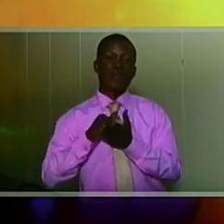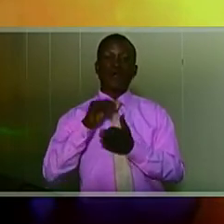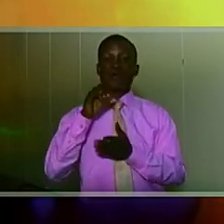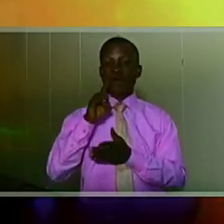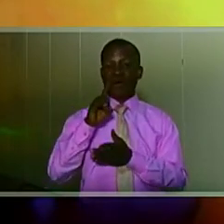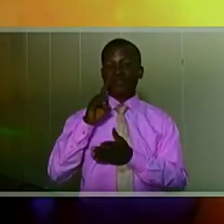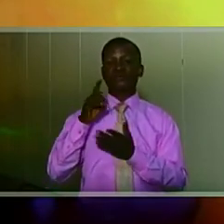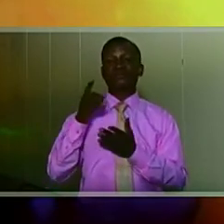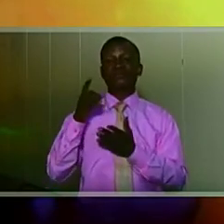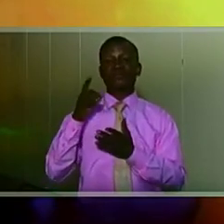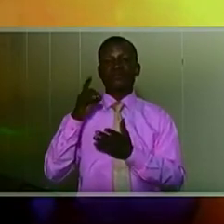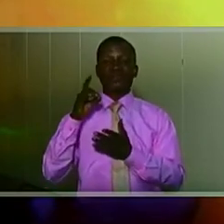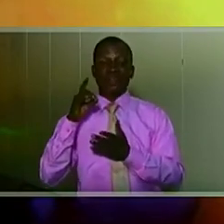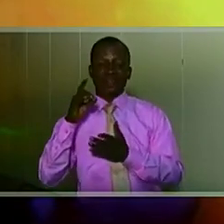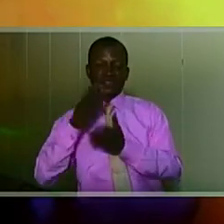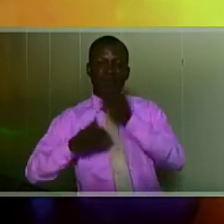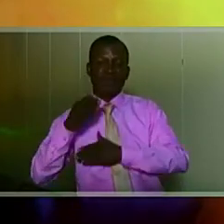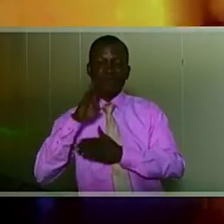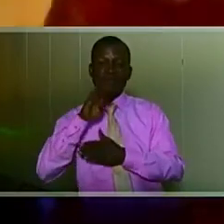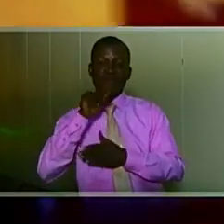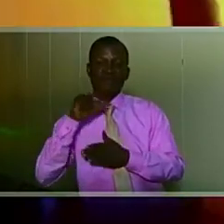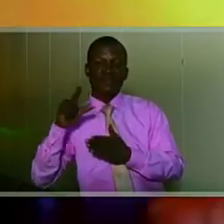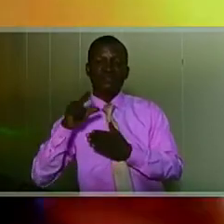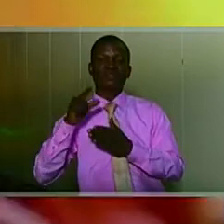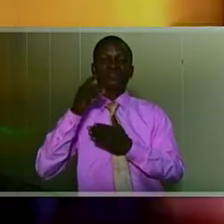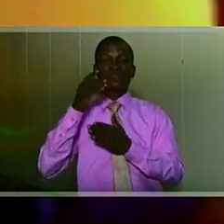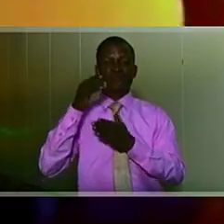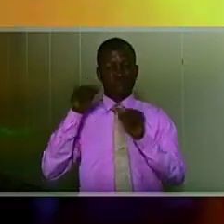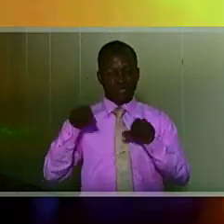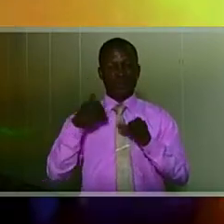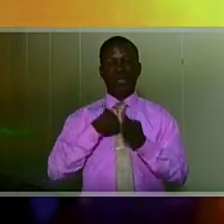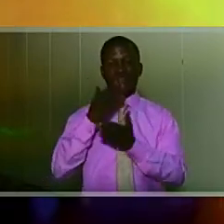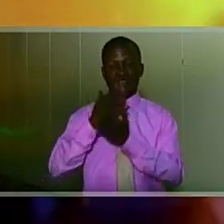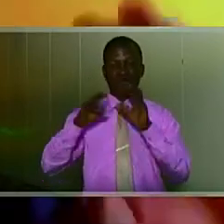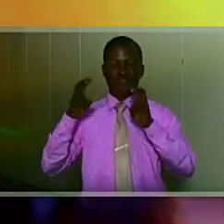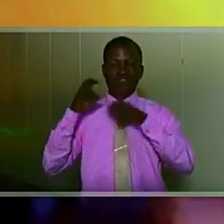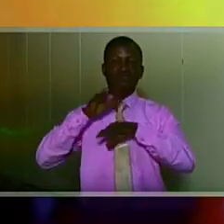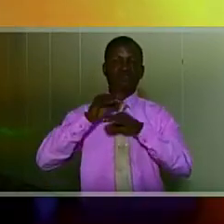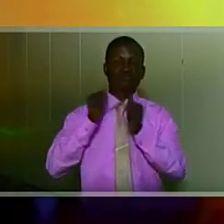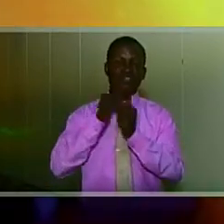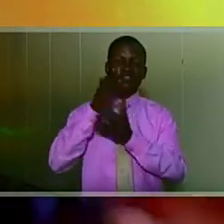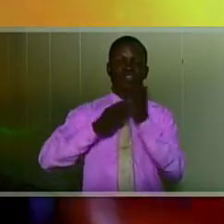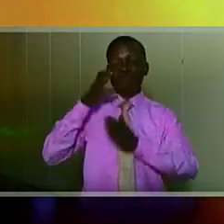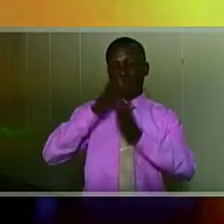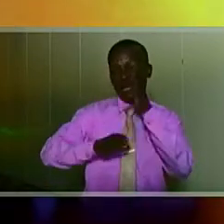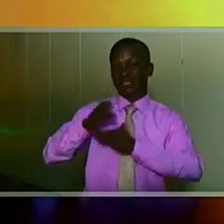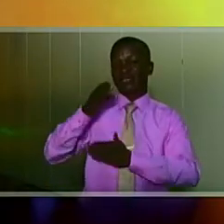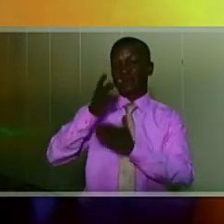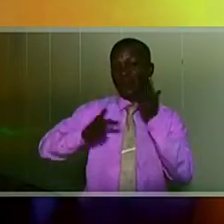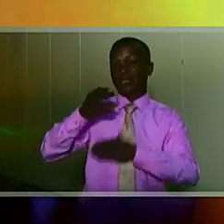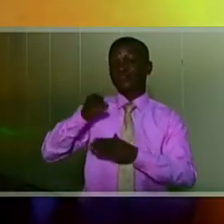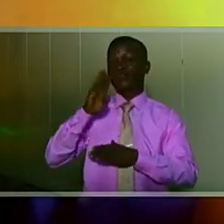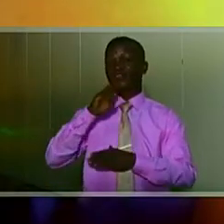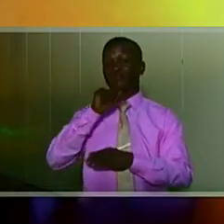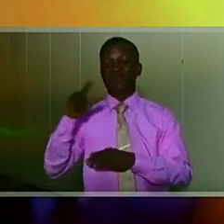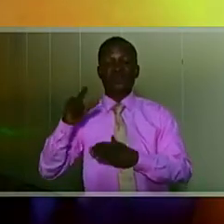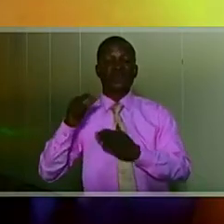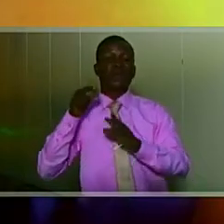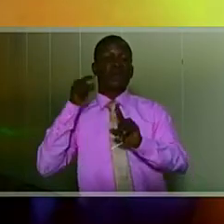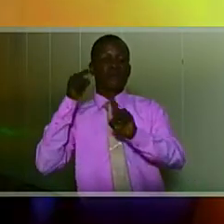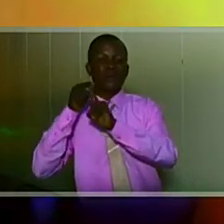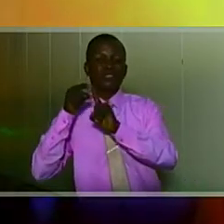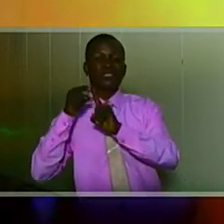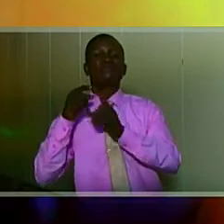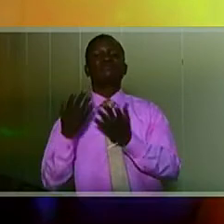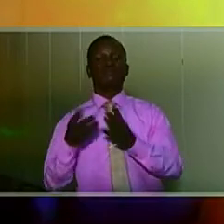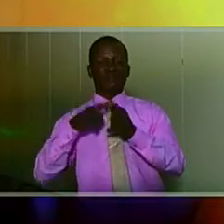a section bill, if you have issue only with one section, what percentage of issue, that you are listing in that context? Then